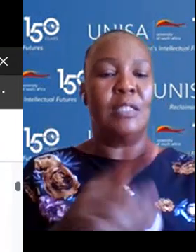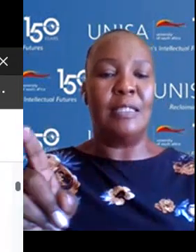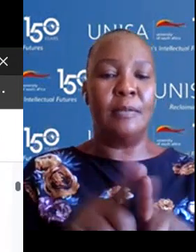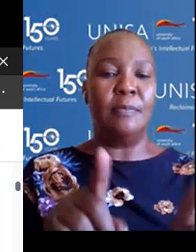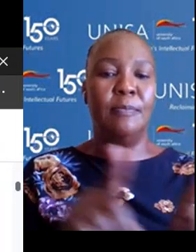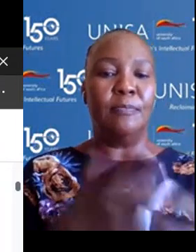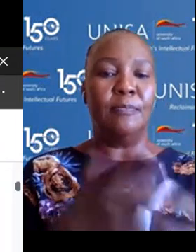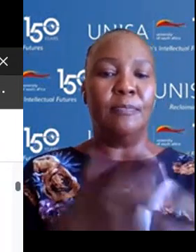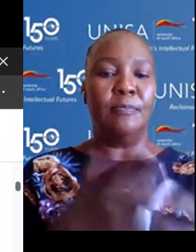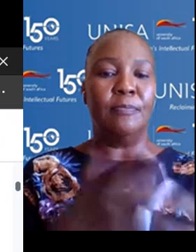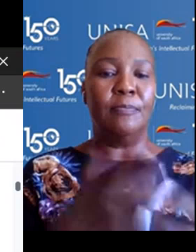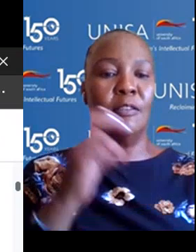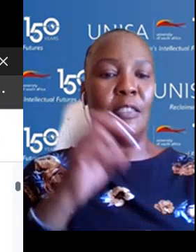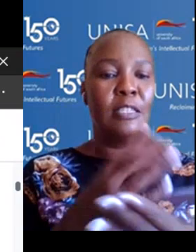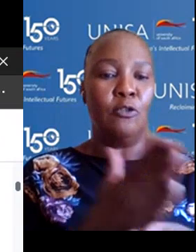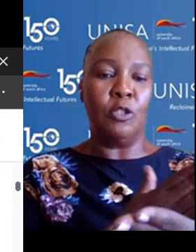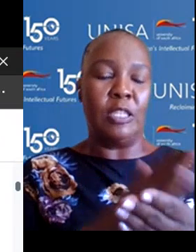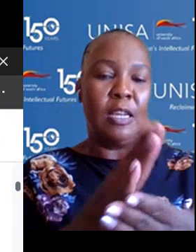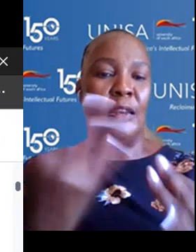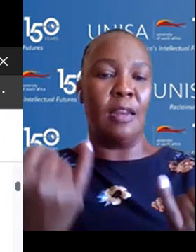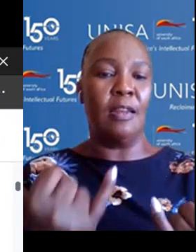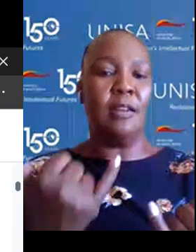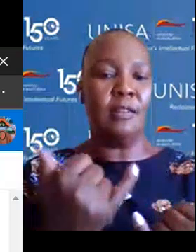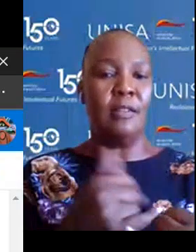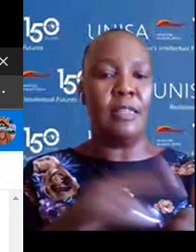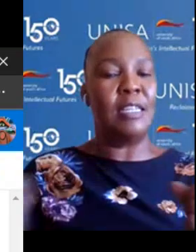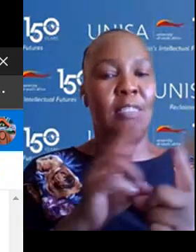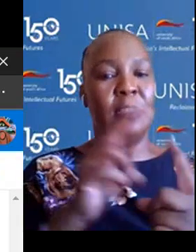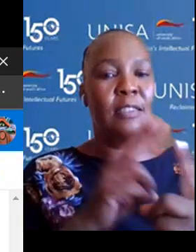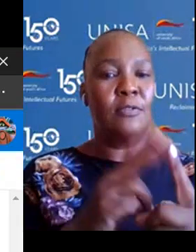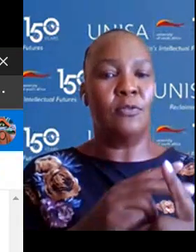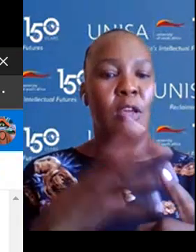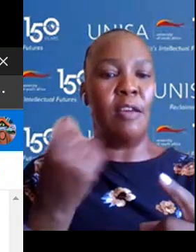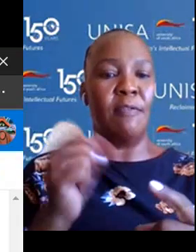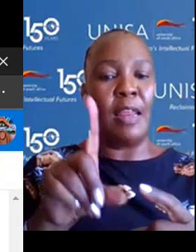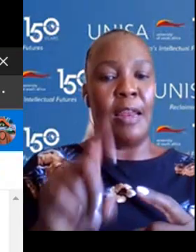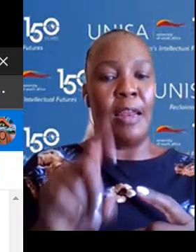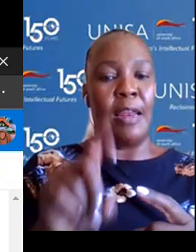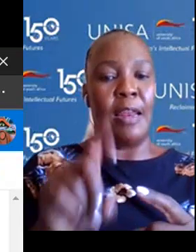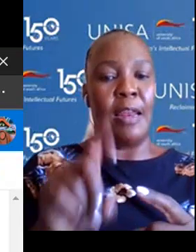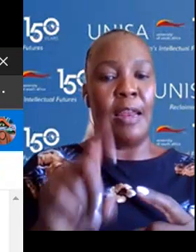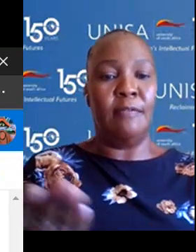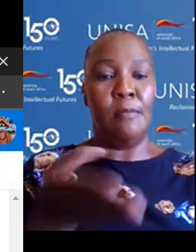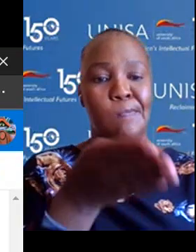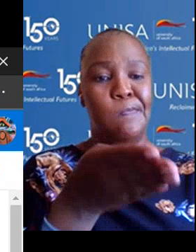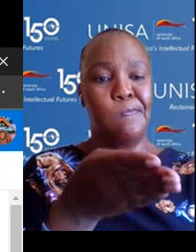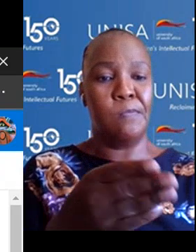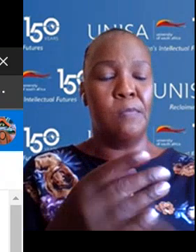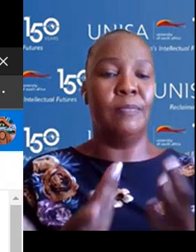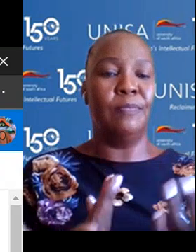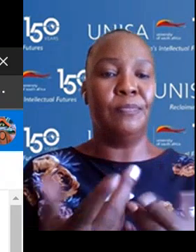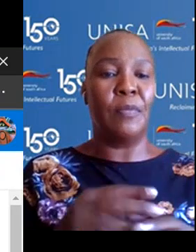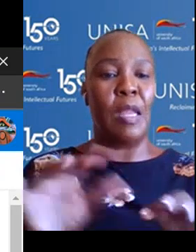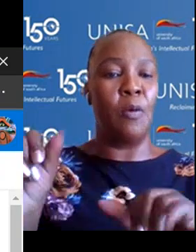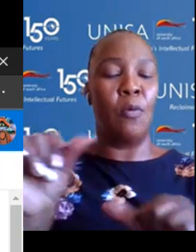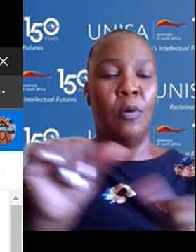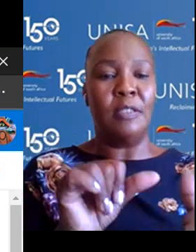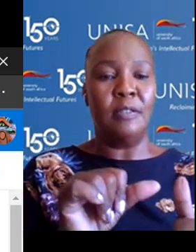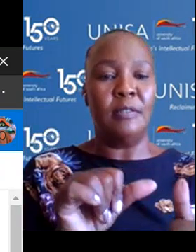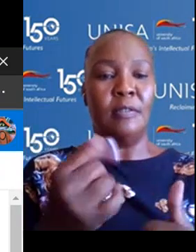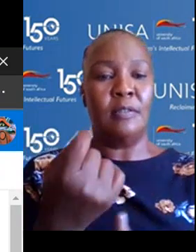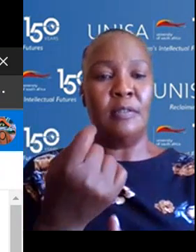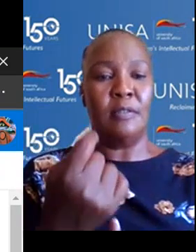right, so I'm going to need to share now. Okay, let's see. Do I have a right click available to me? Let's go back one step, back